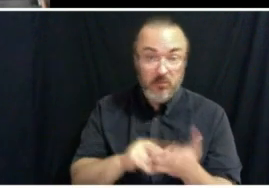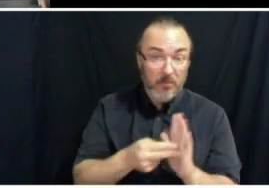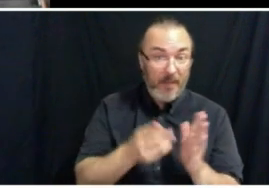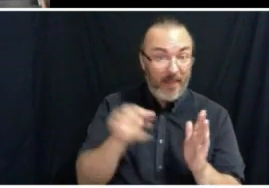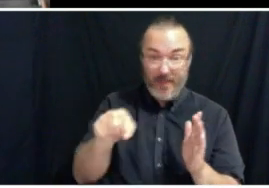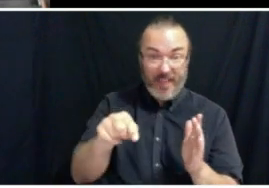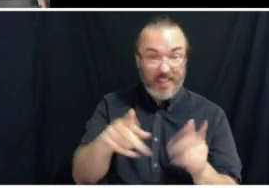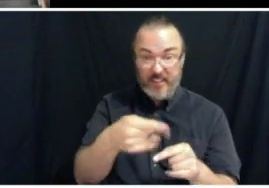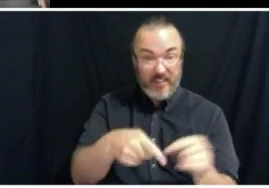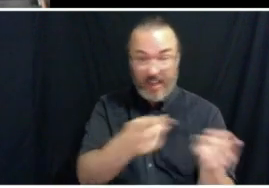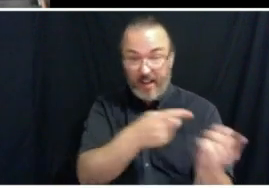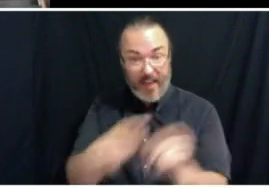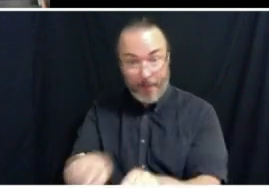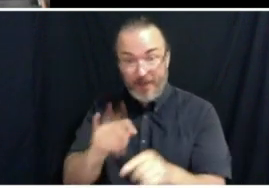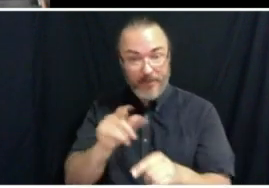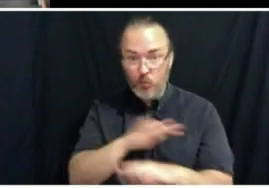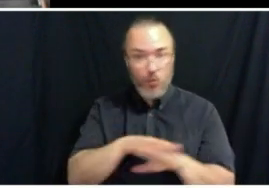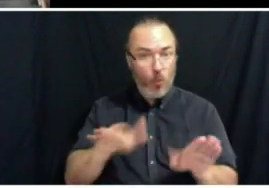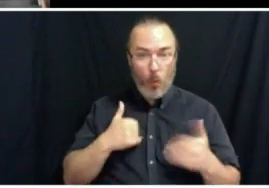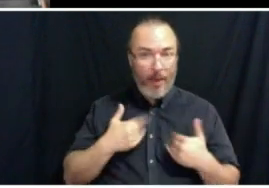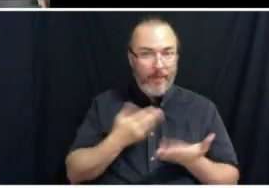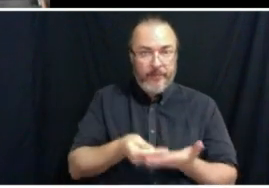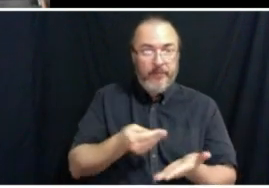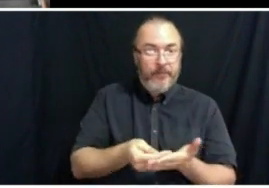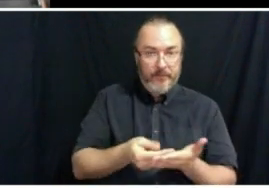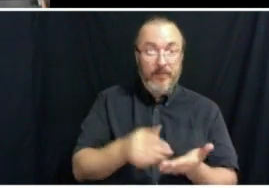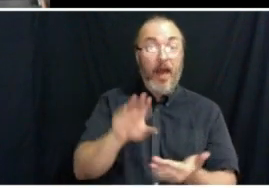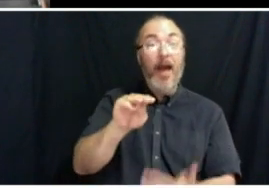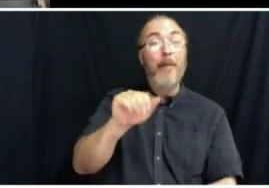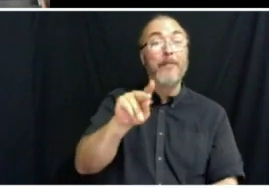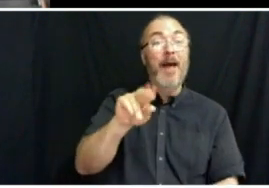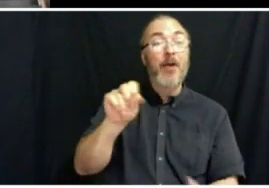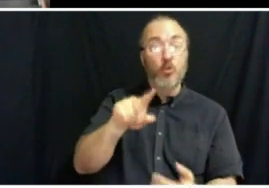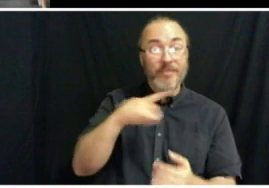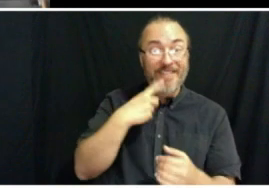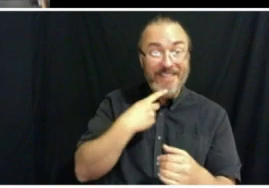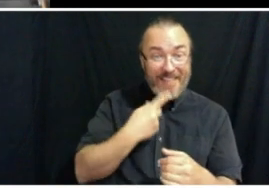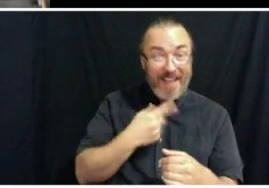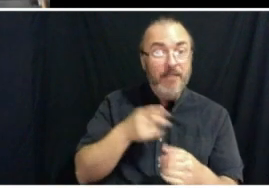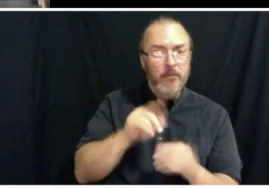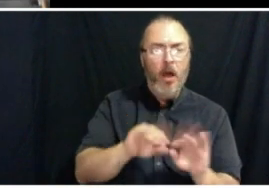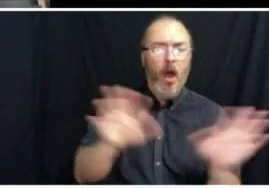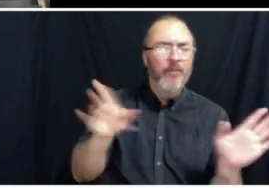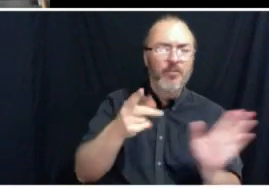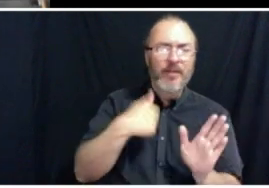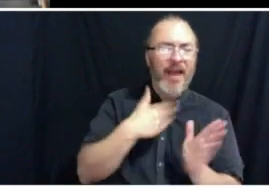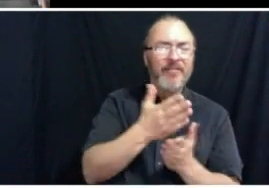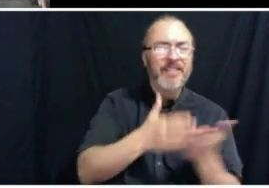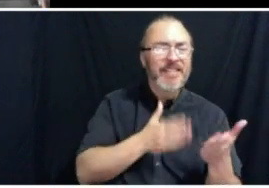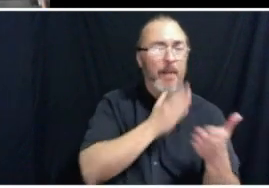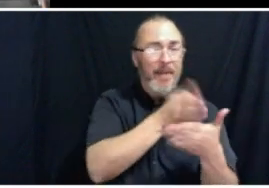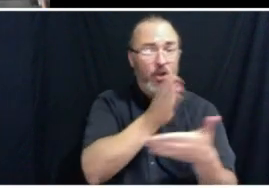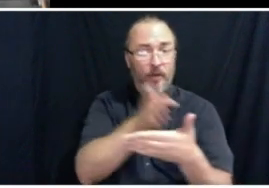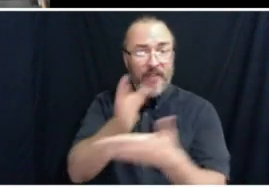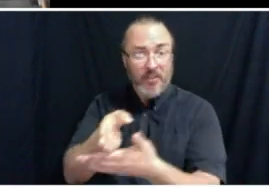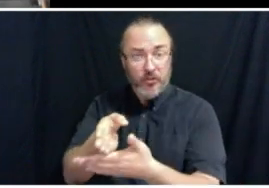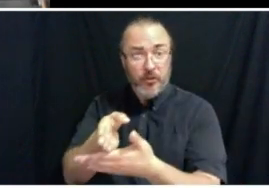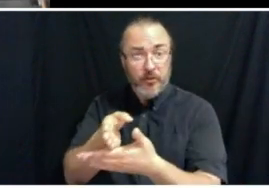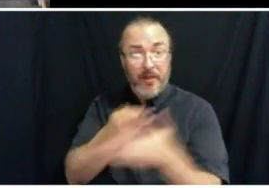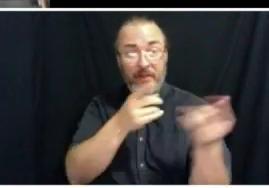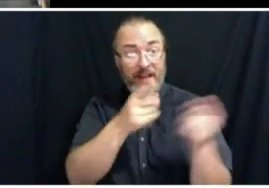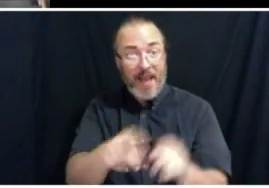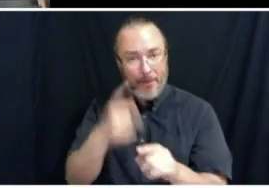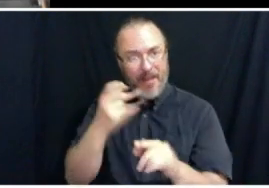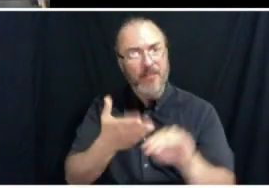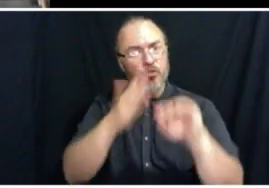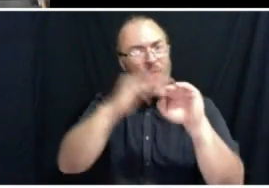need. As Mano said, there are some interventions that happen just because of awareness, but then obviously